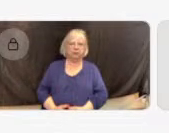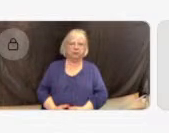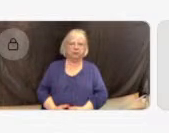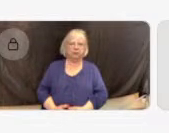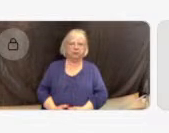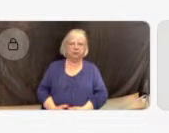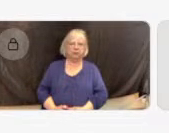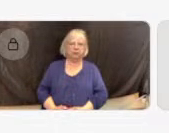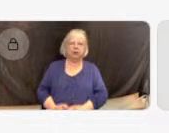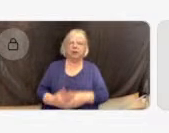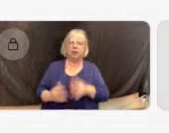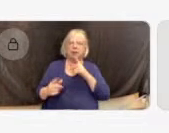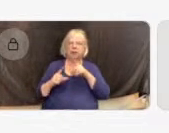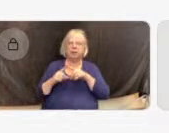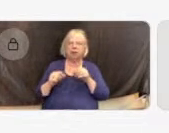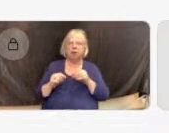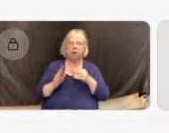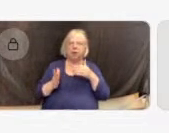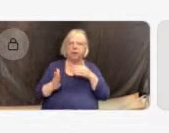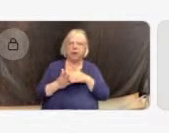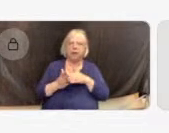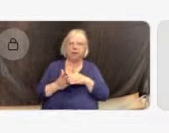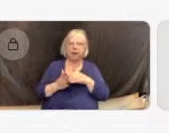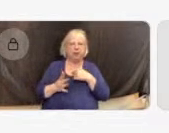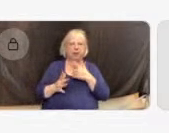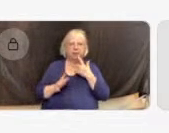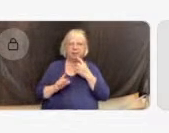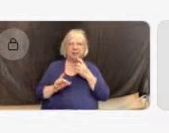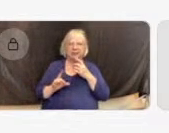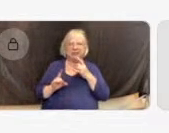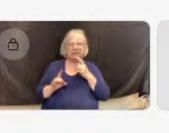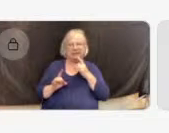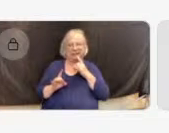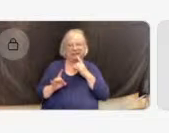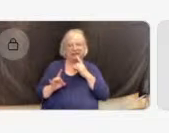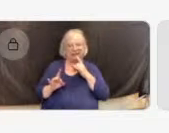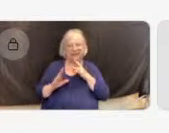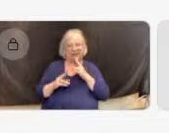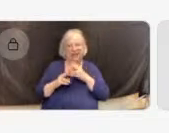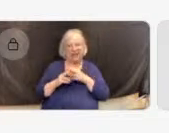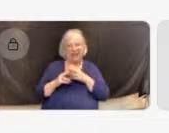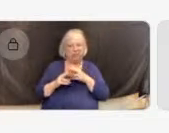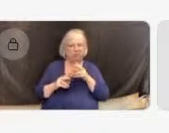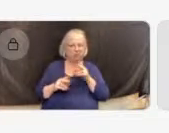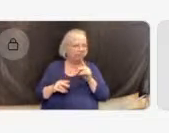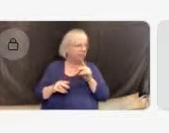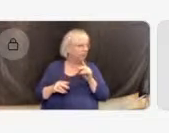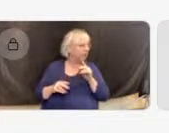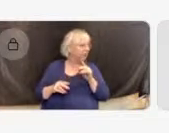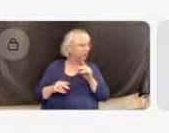there's a card against, I'm going to butcher this, I apologize, Glester Keenan?